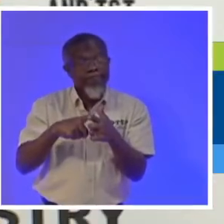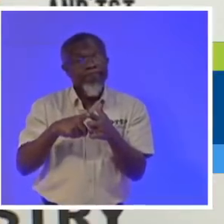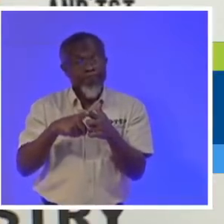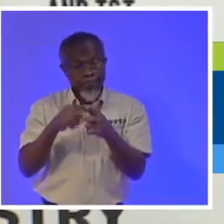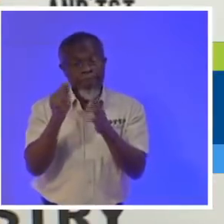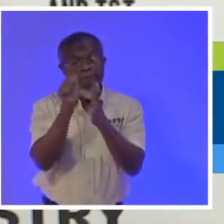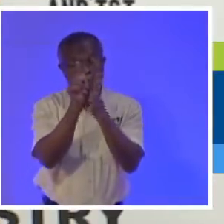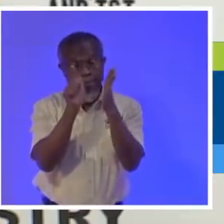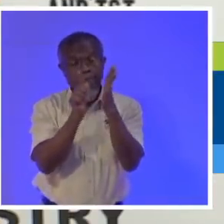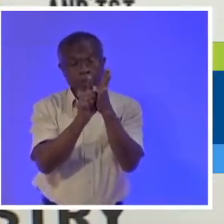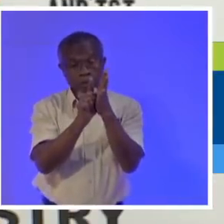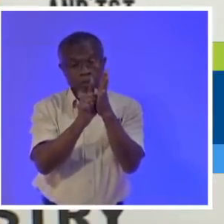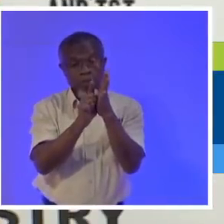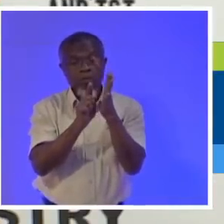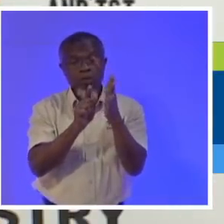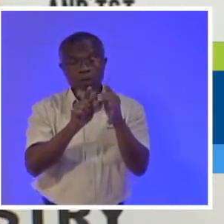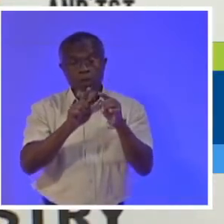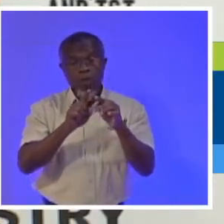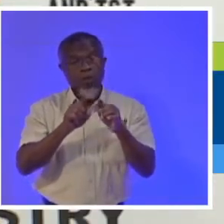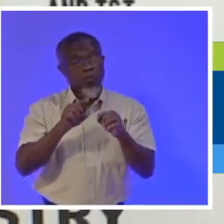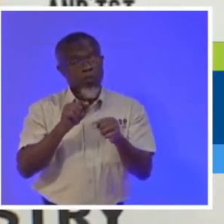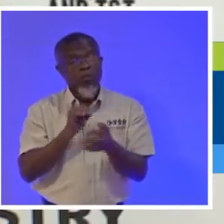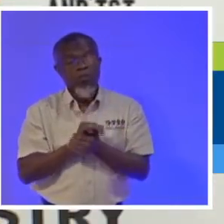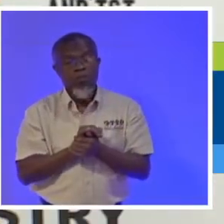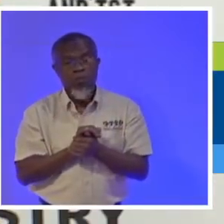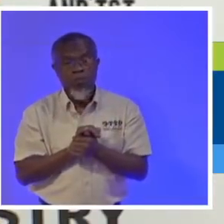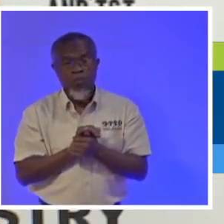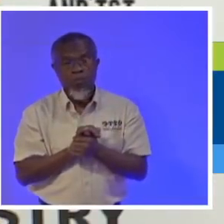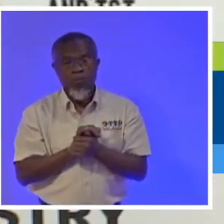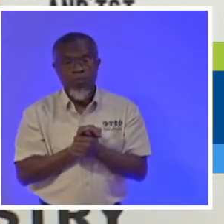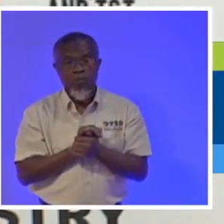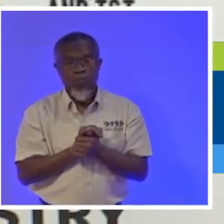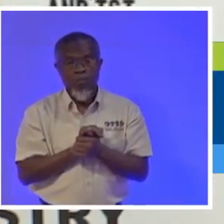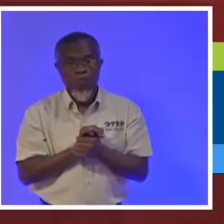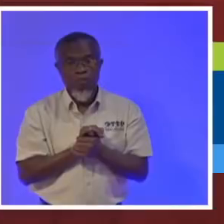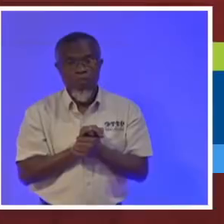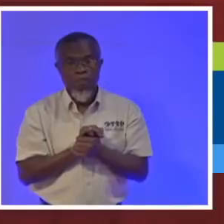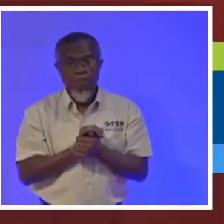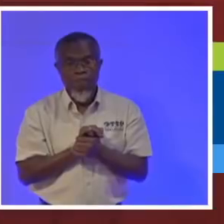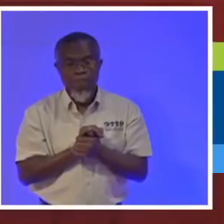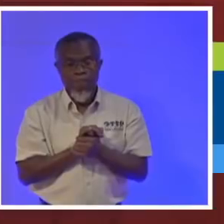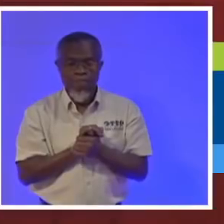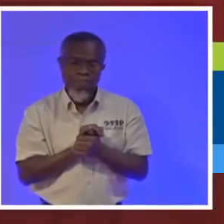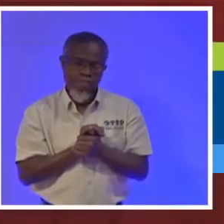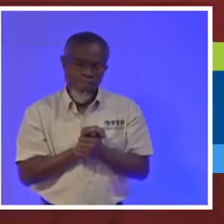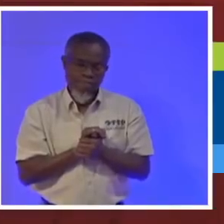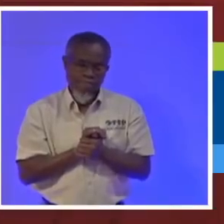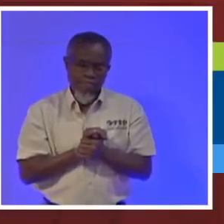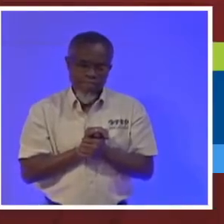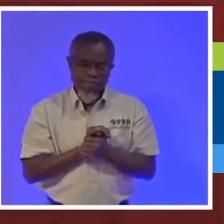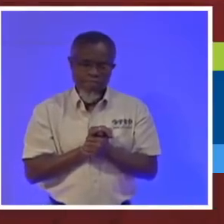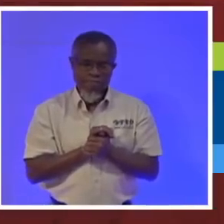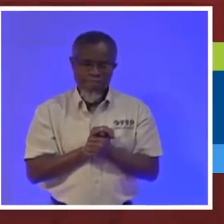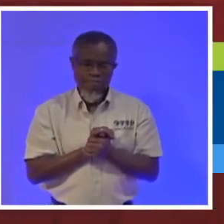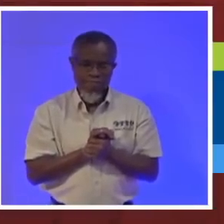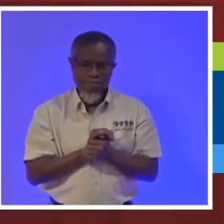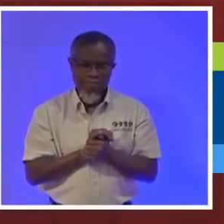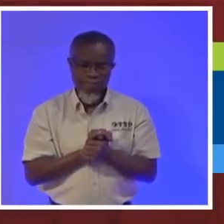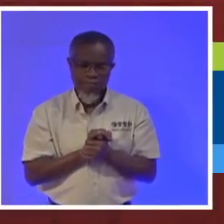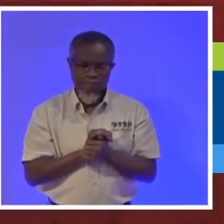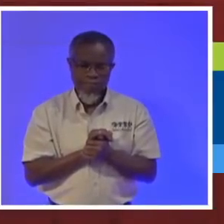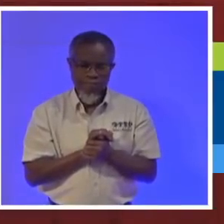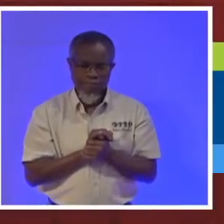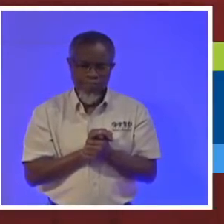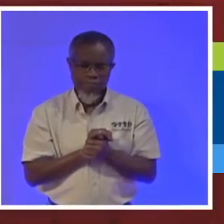information I can give you at this point in time. Thank you, Minister. We quickly go across to